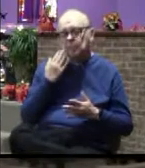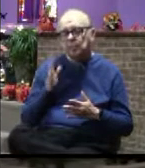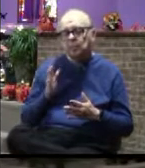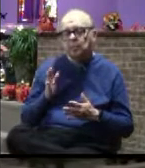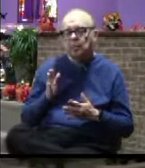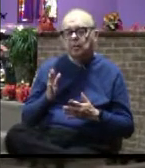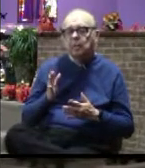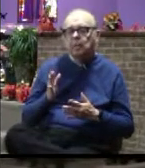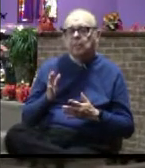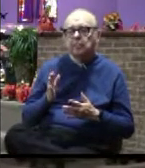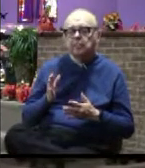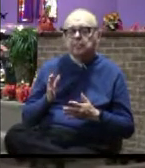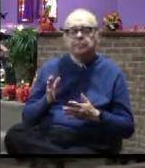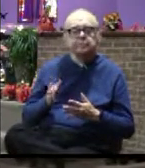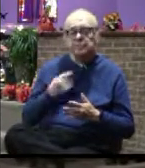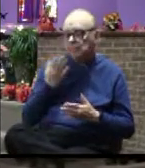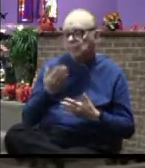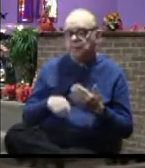I have no clue what God